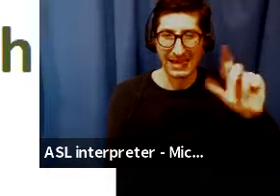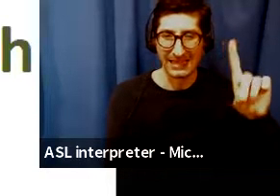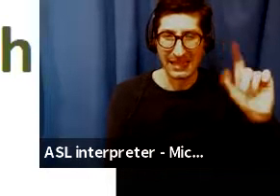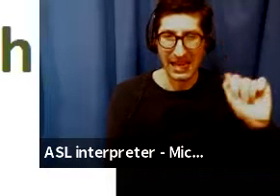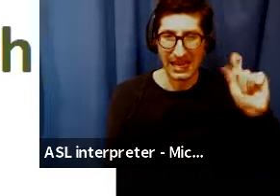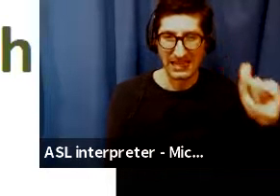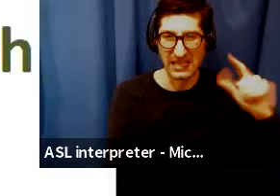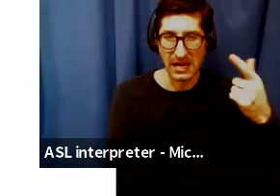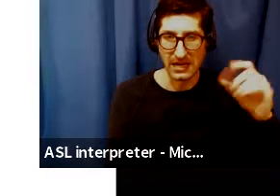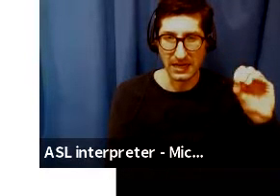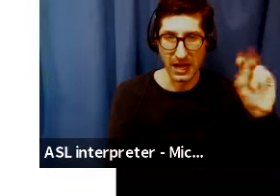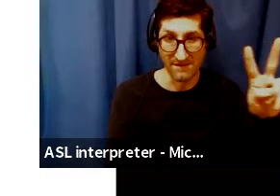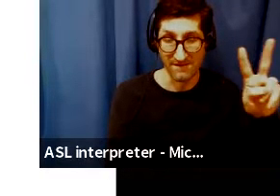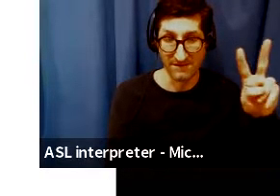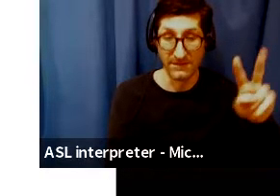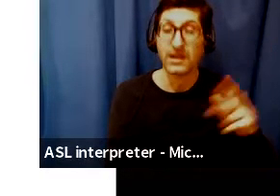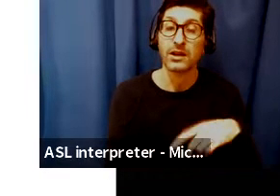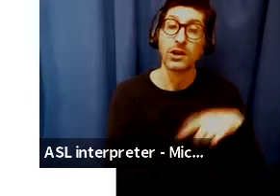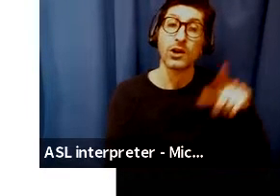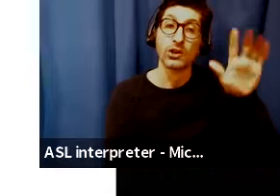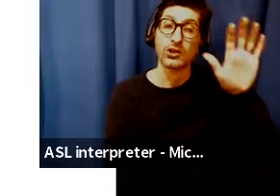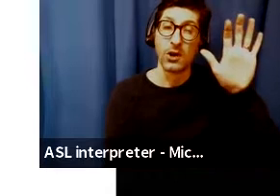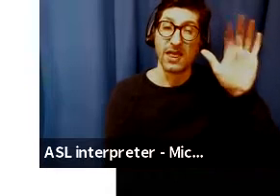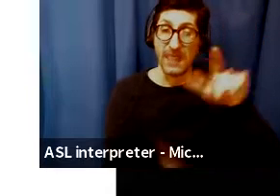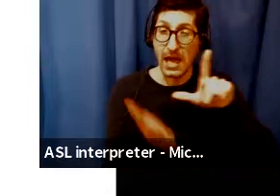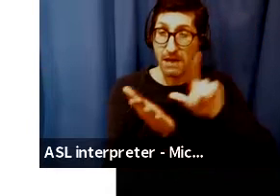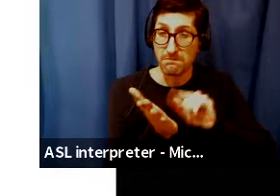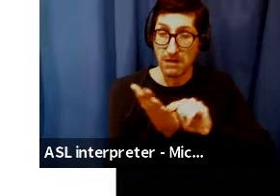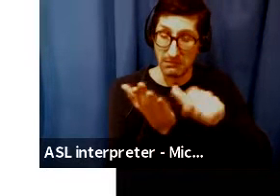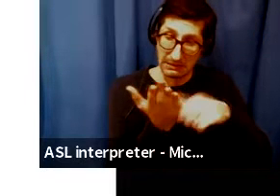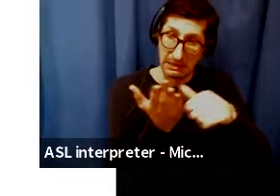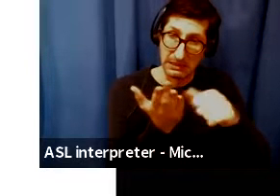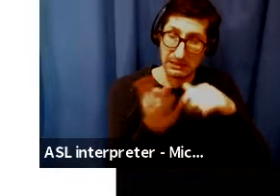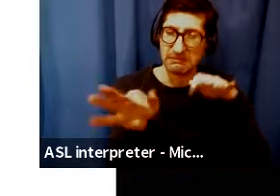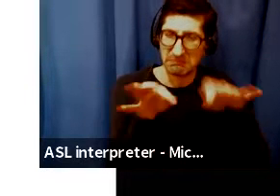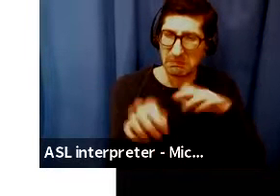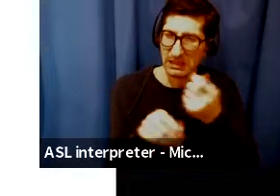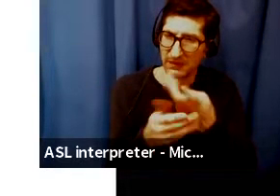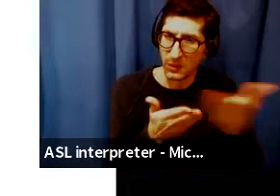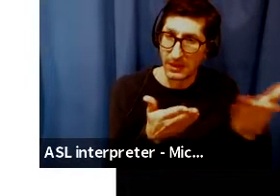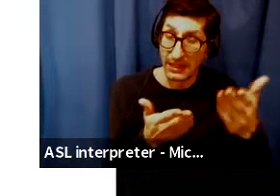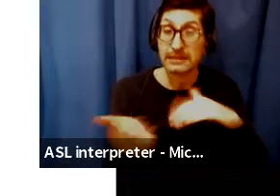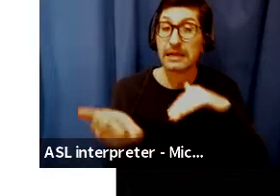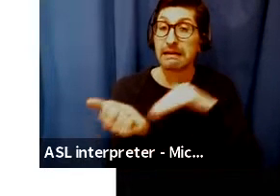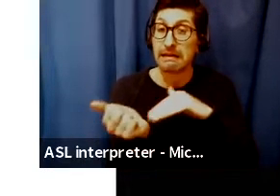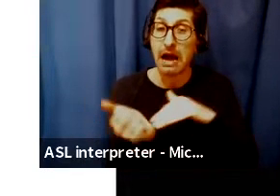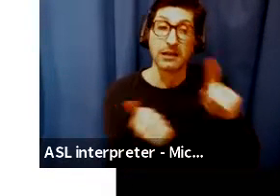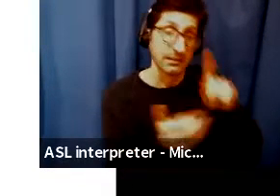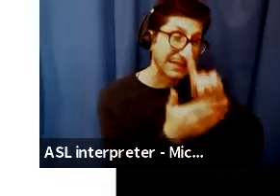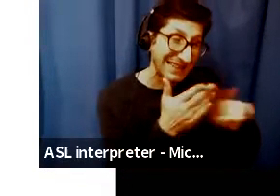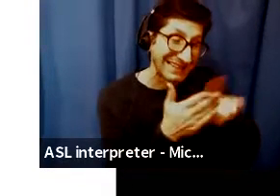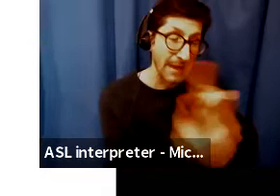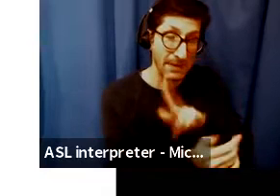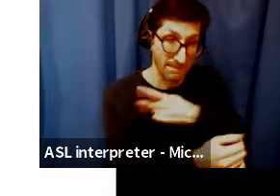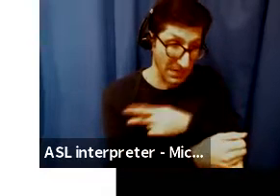www.ada.gov. So a few of the things that they say in this publication is that they want medical providers to examine a patient who